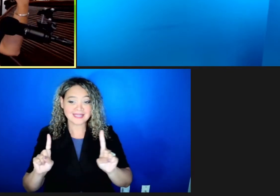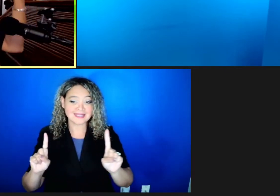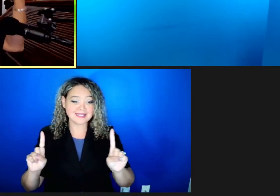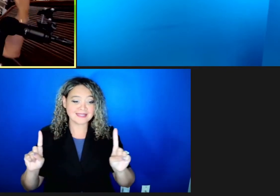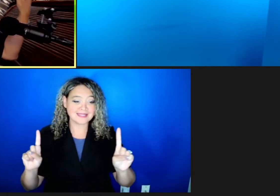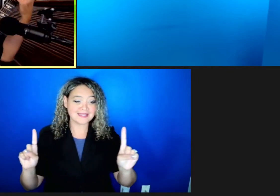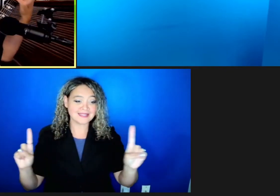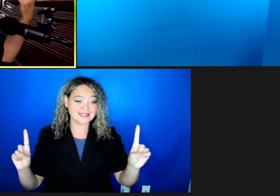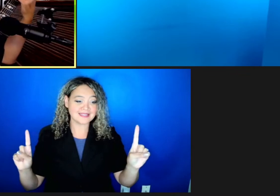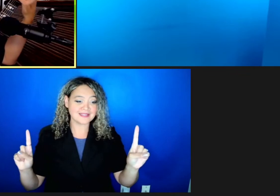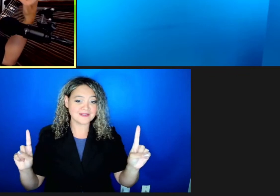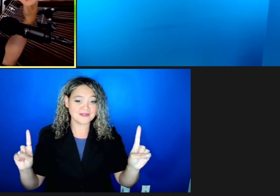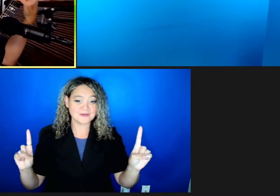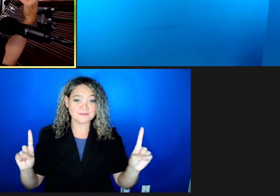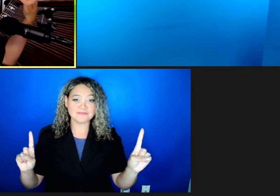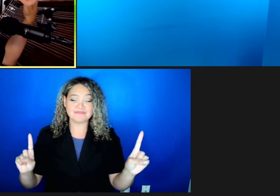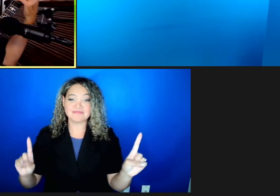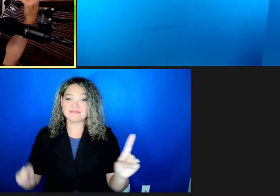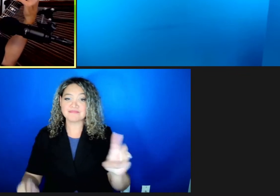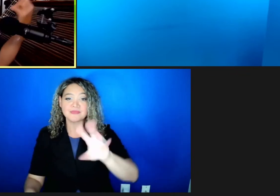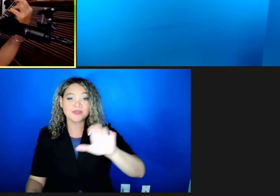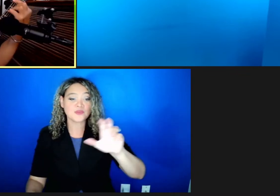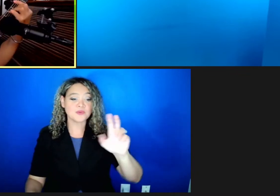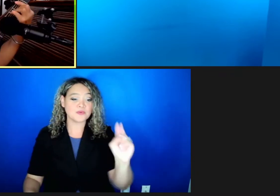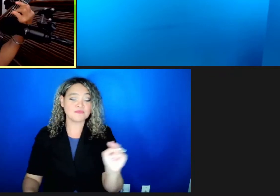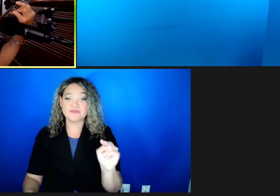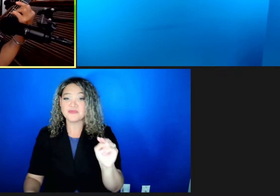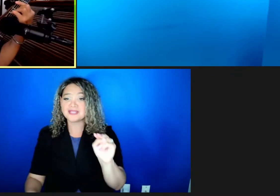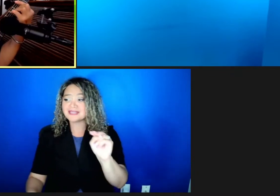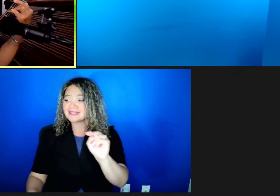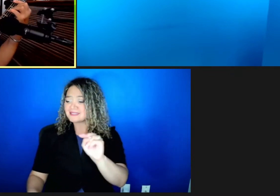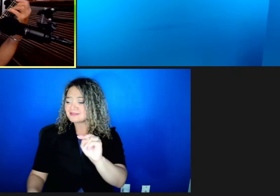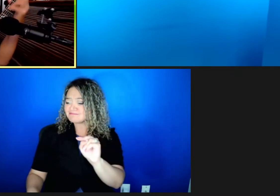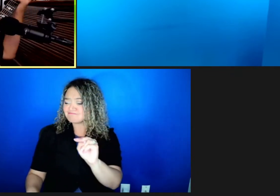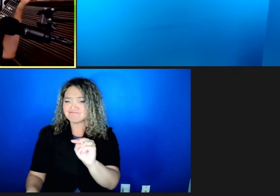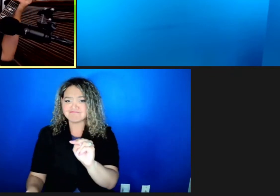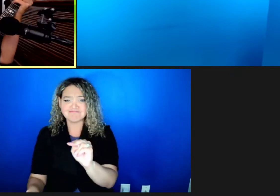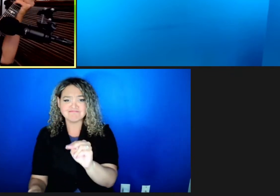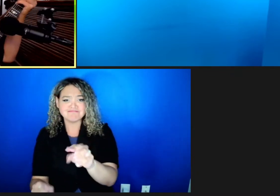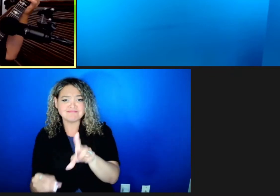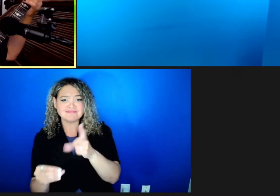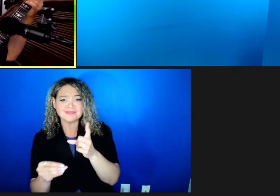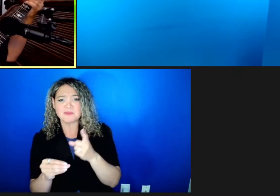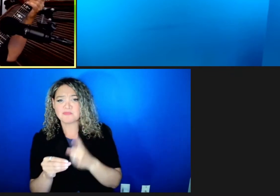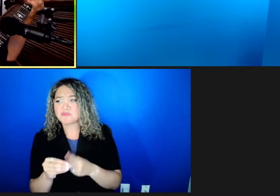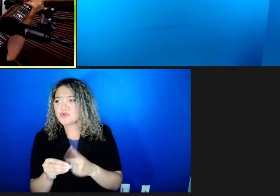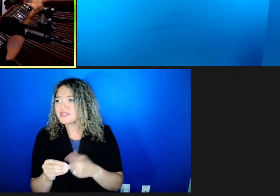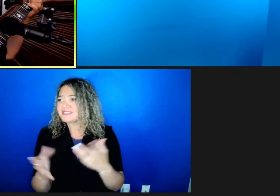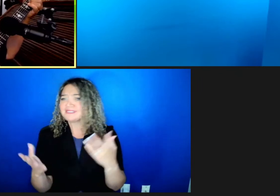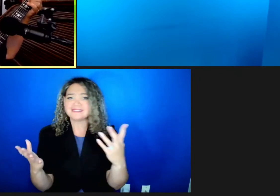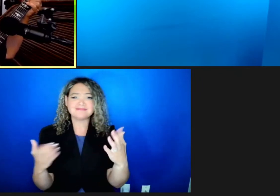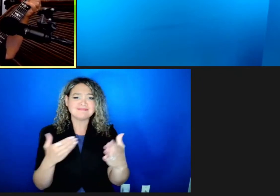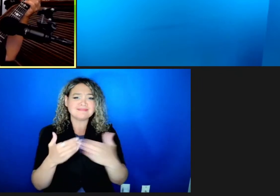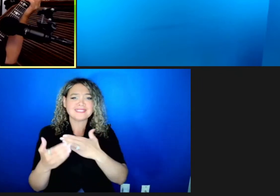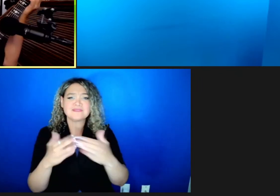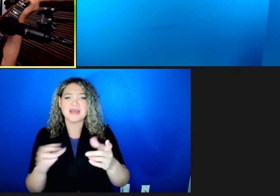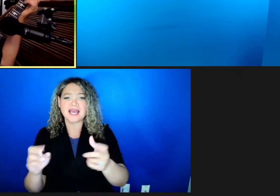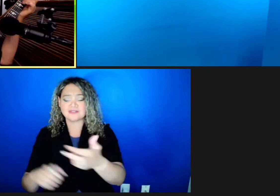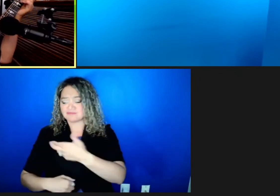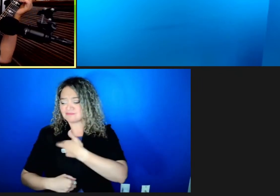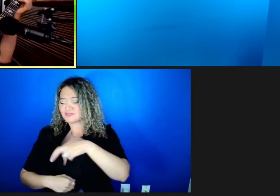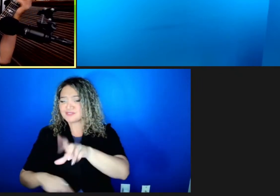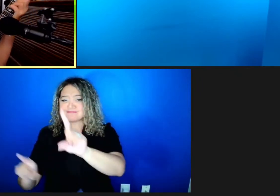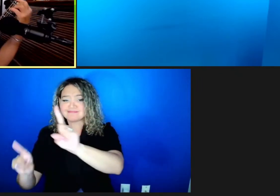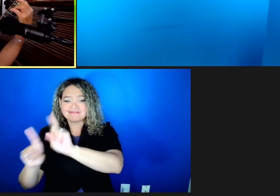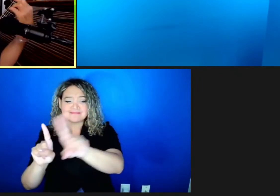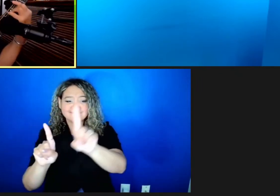Wiccan, Buddhist, Taoist, Sikh, across each land, across each sea,